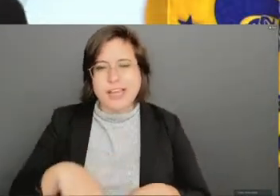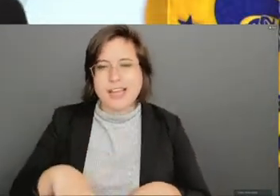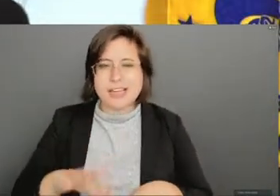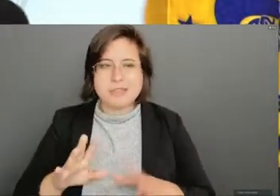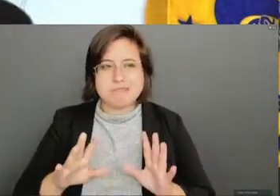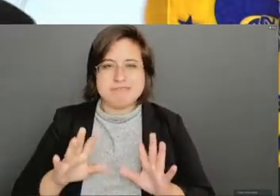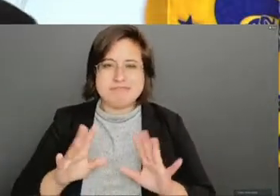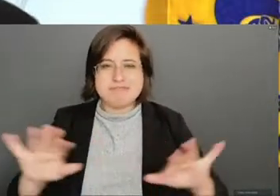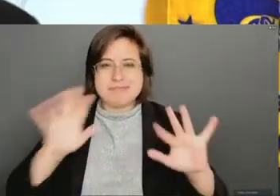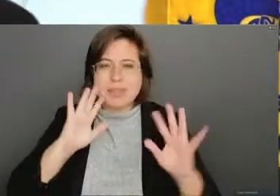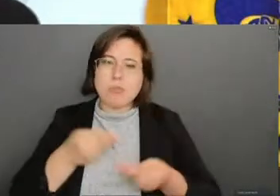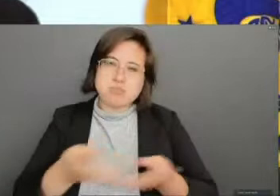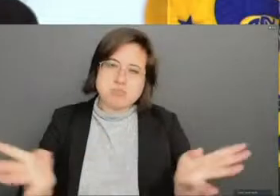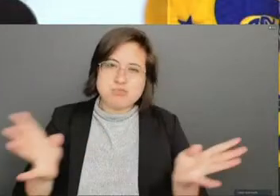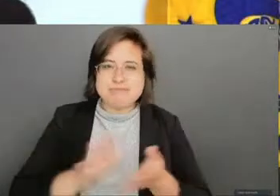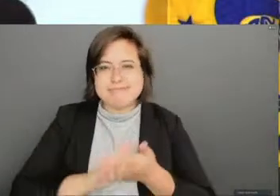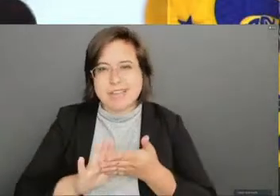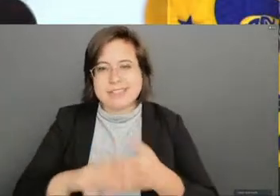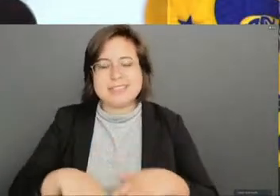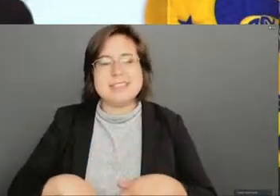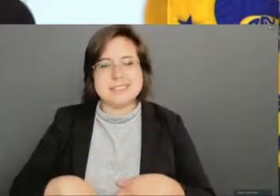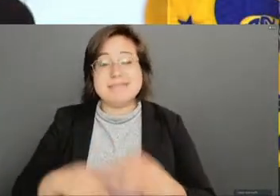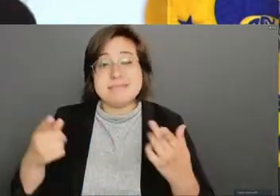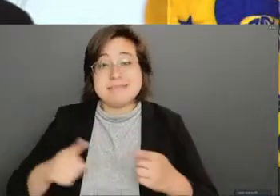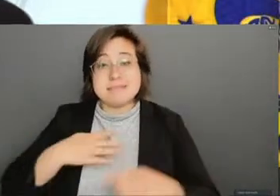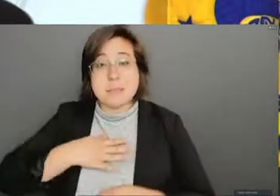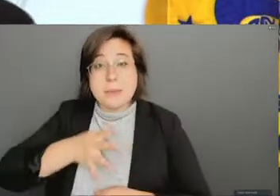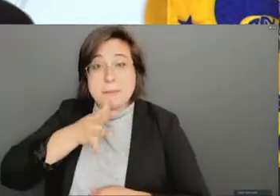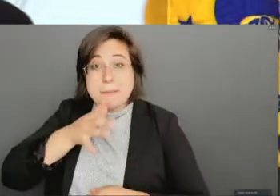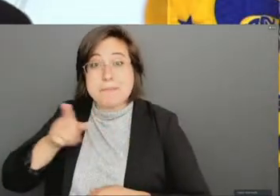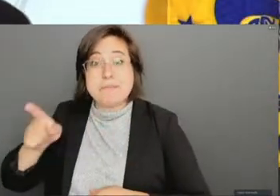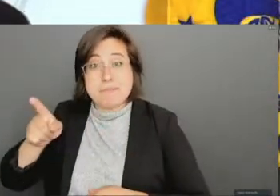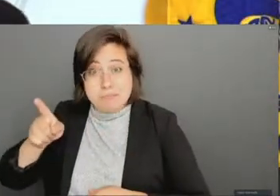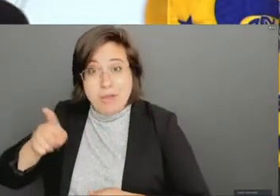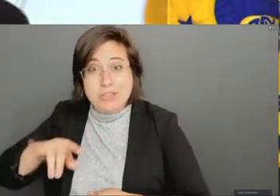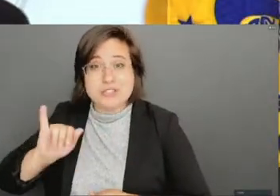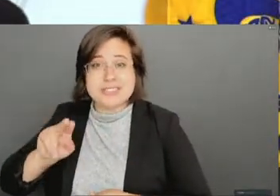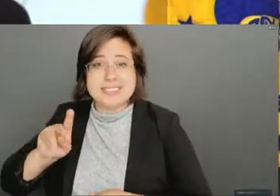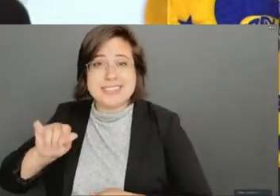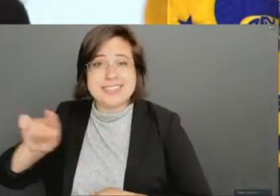make to distribute to all the other kids. And my mother, us being an Indian family,